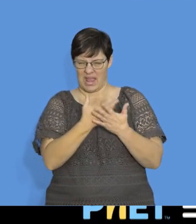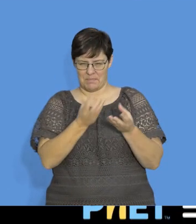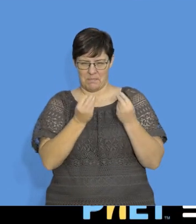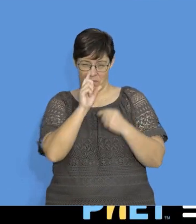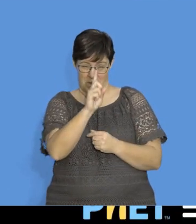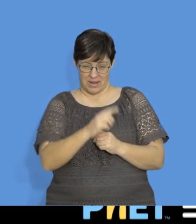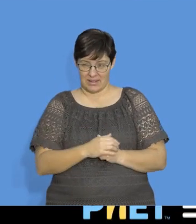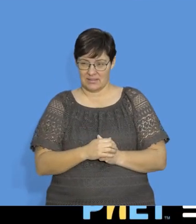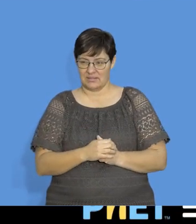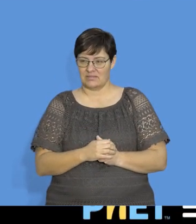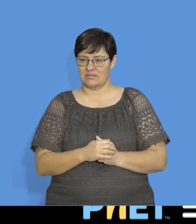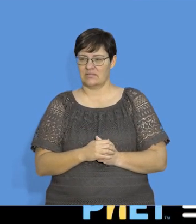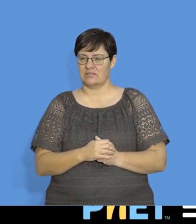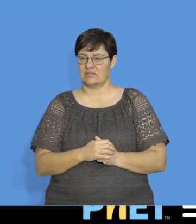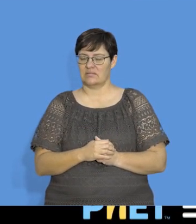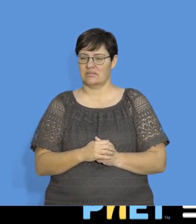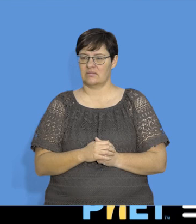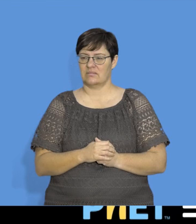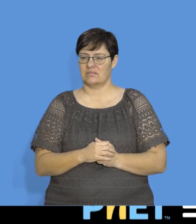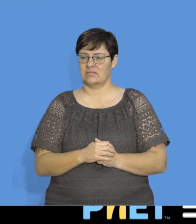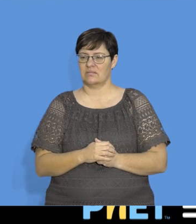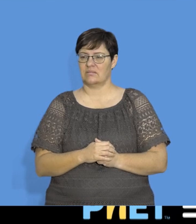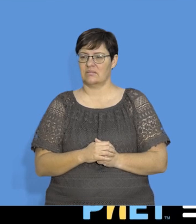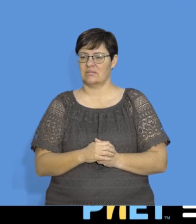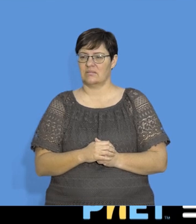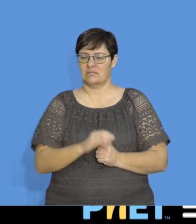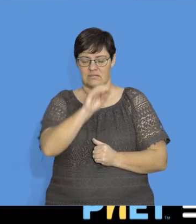see if we can get this close to 1. If I move this there,